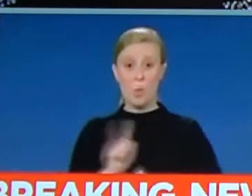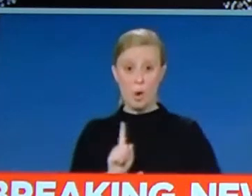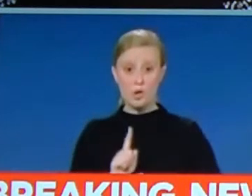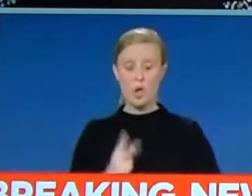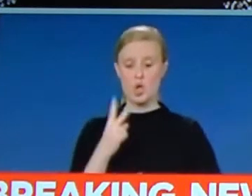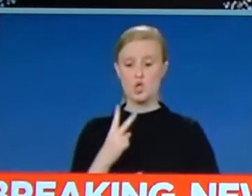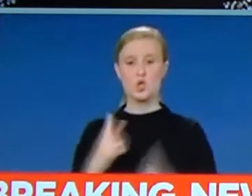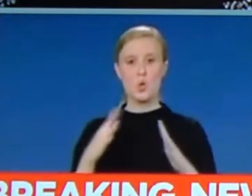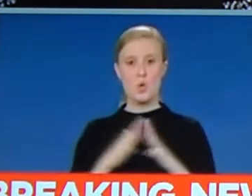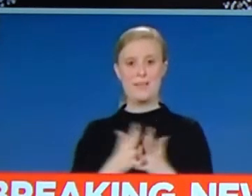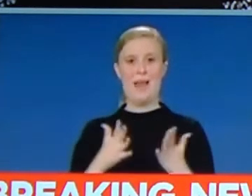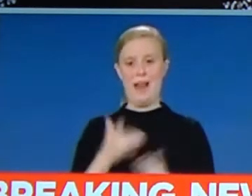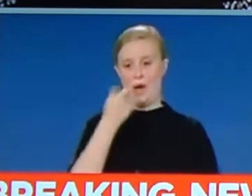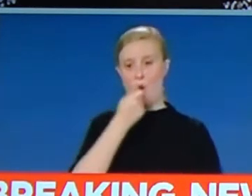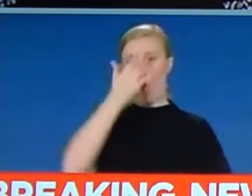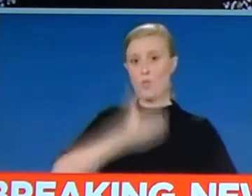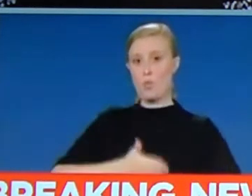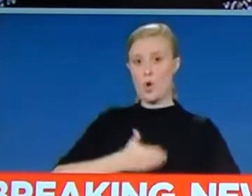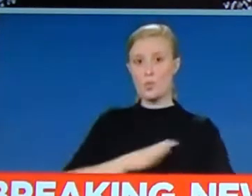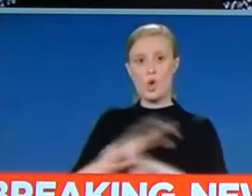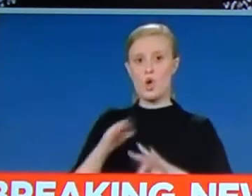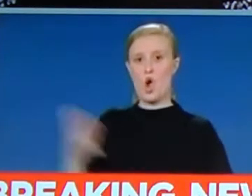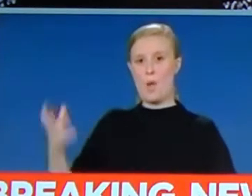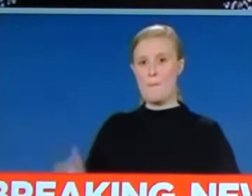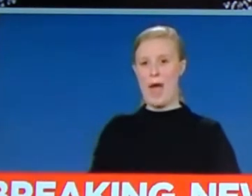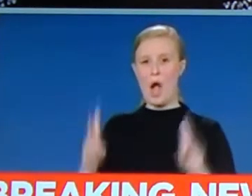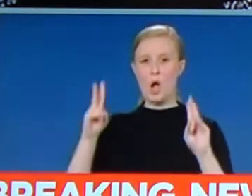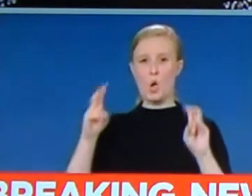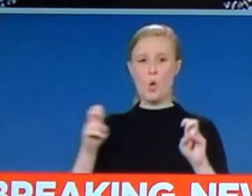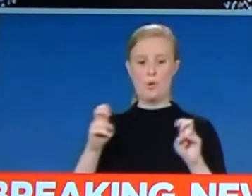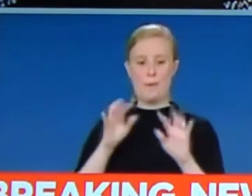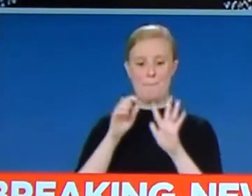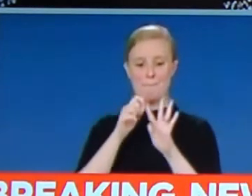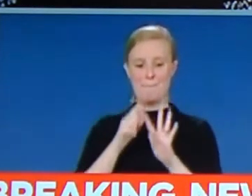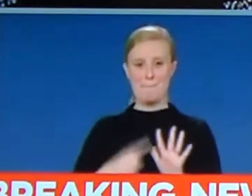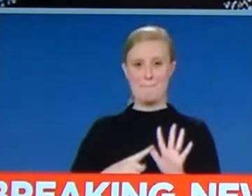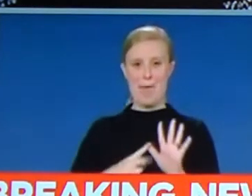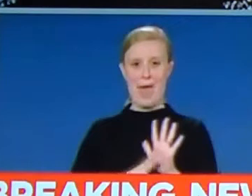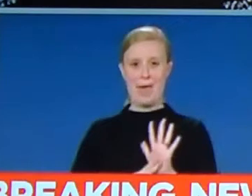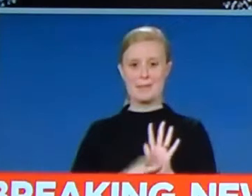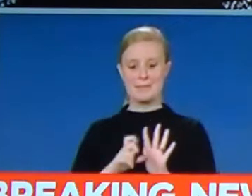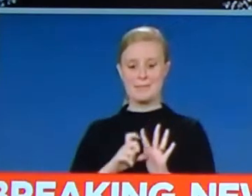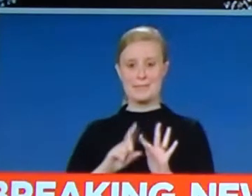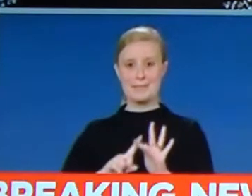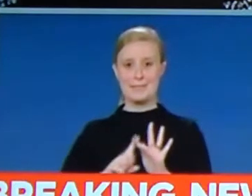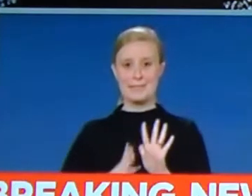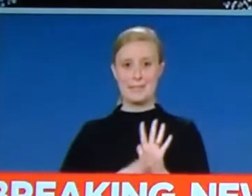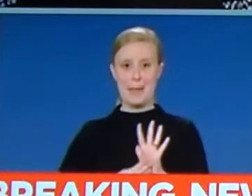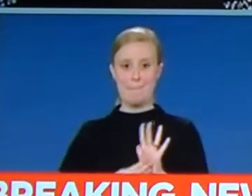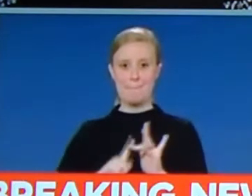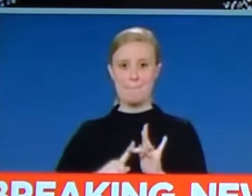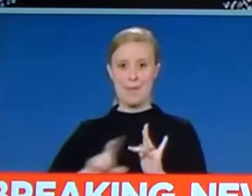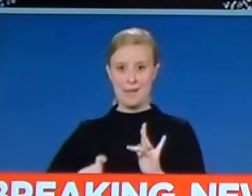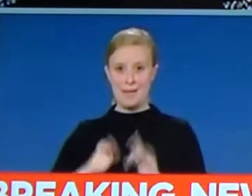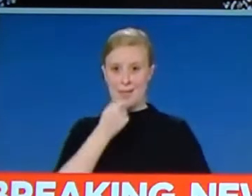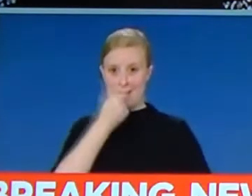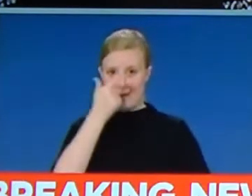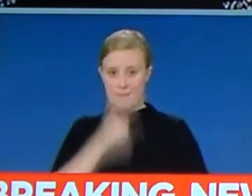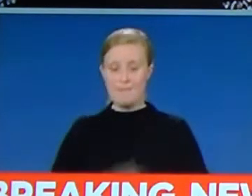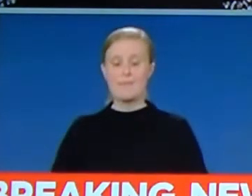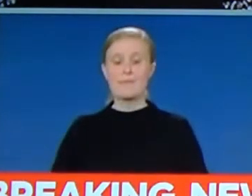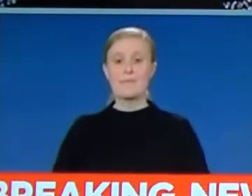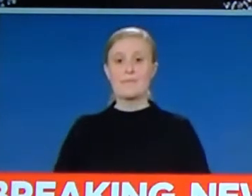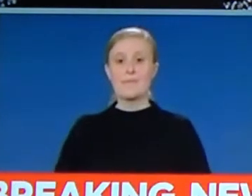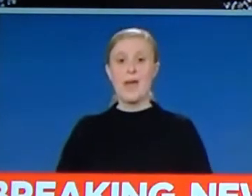for all employees. And the second across those 103 awards is the allowing of the taking of double the duration